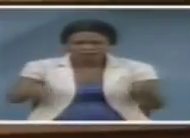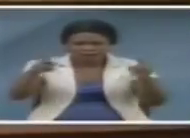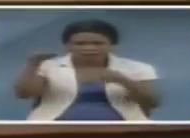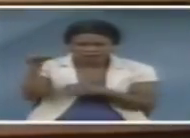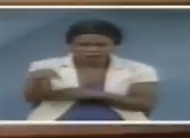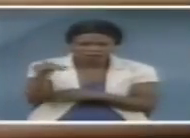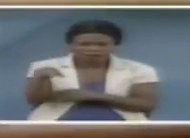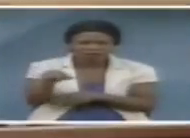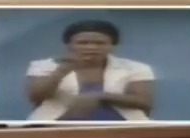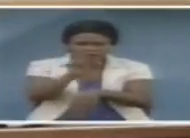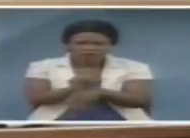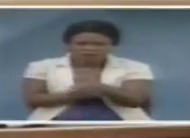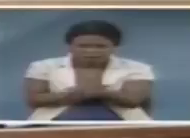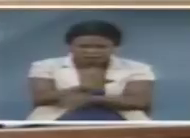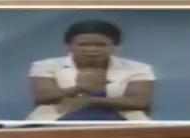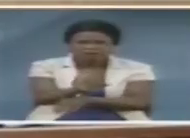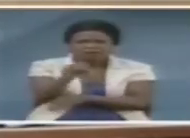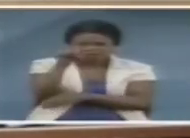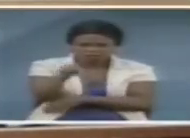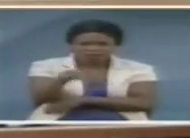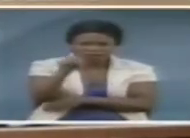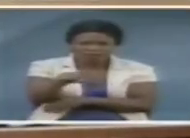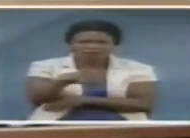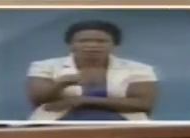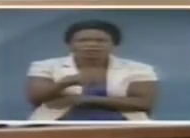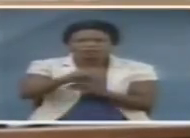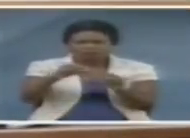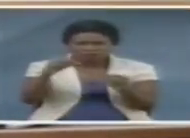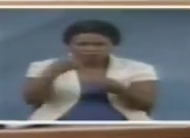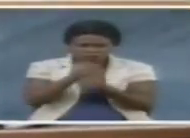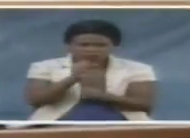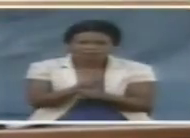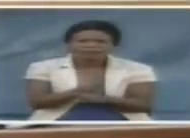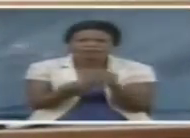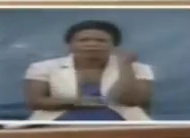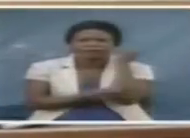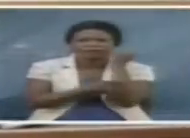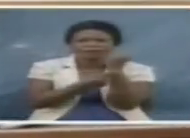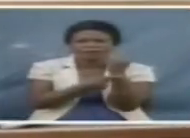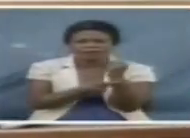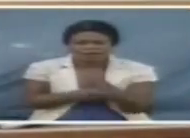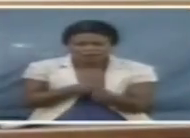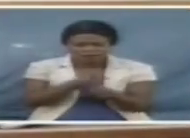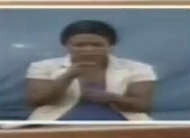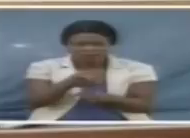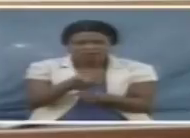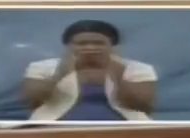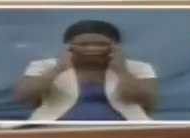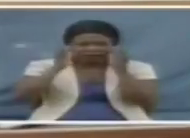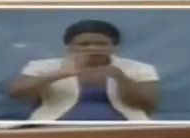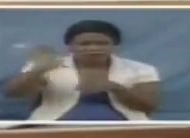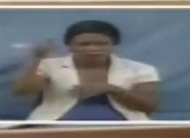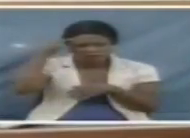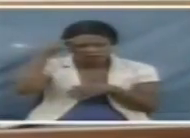to ensure a high-quality labor force that is necessary to foster development. In this